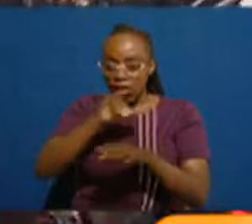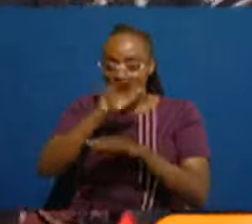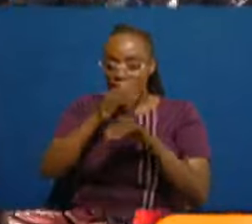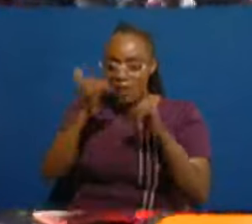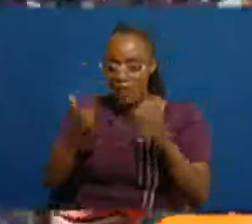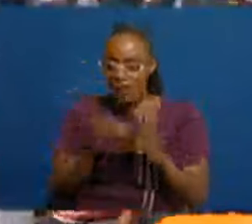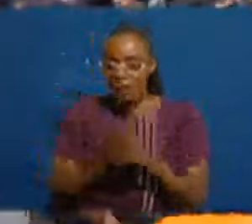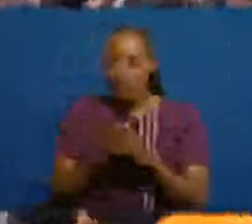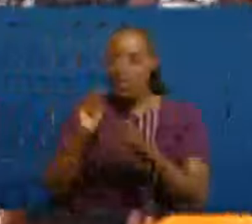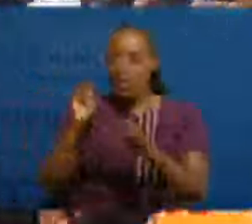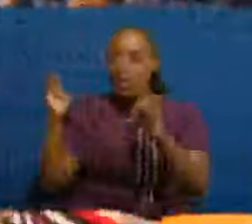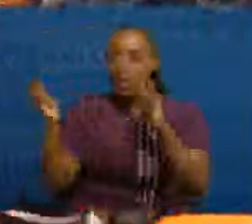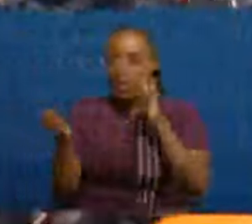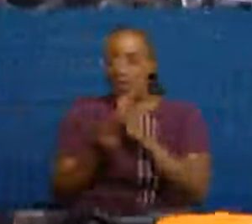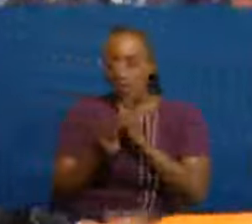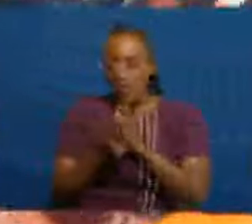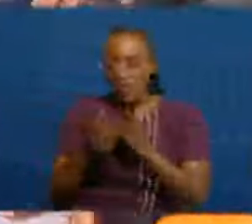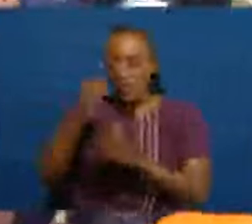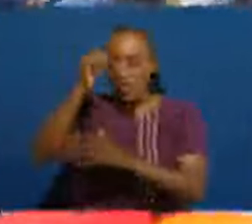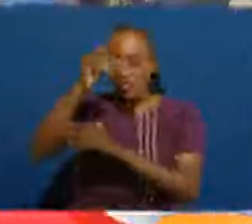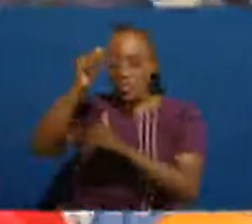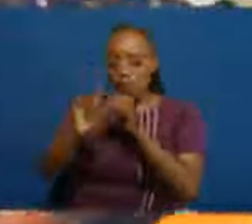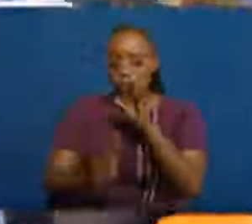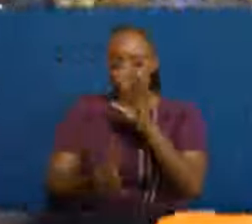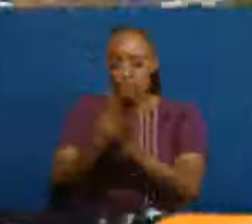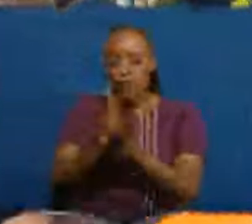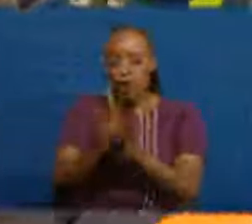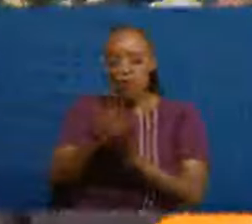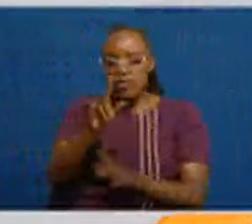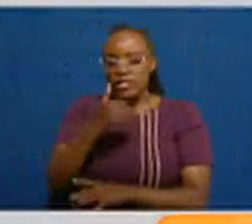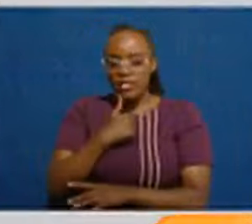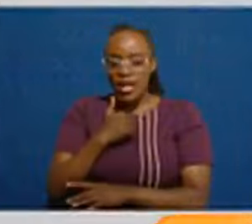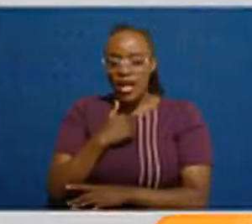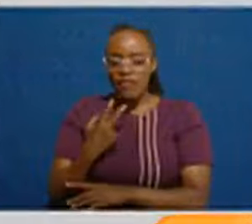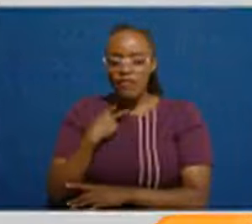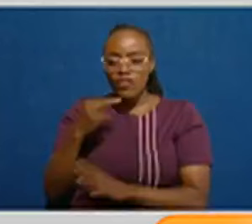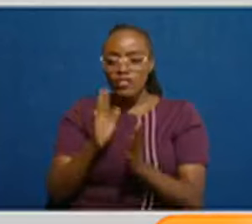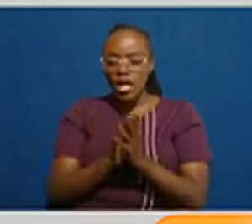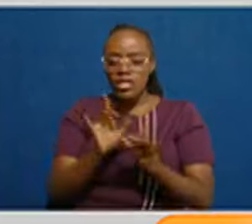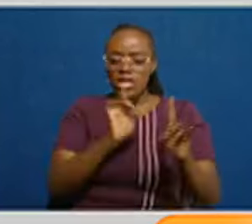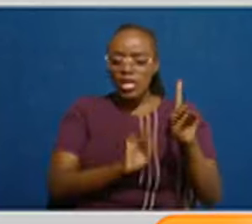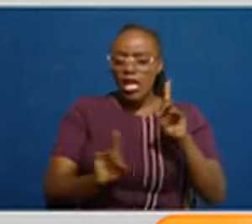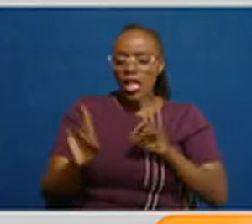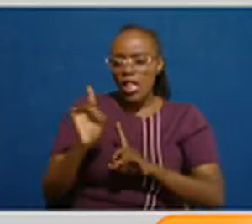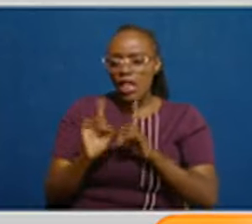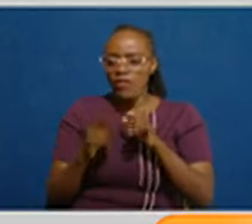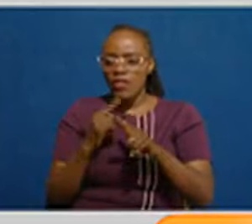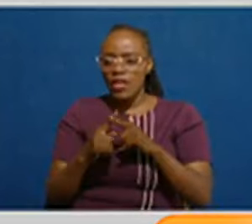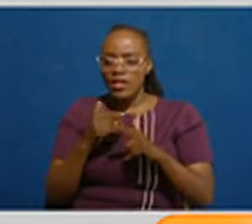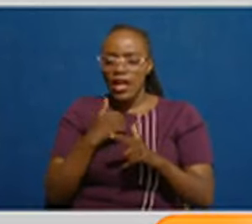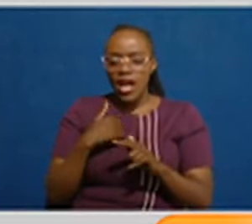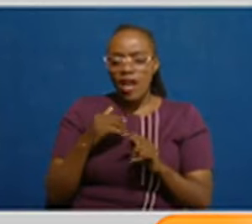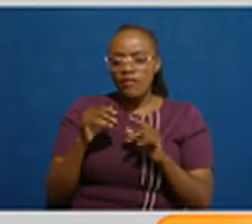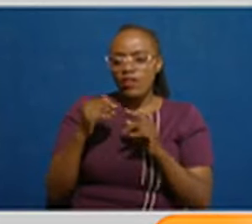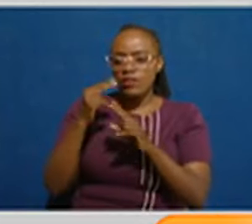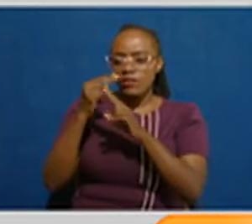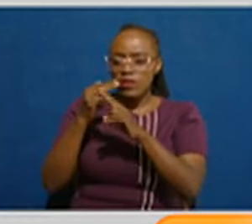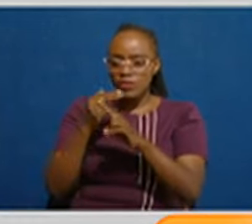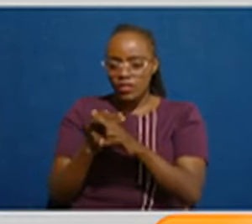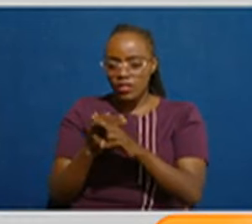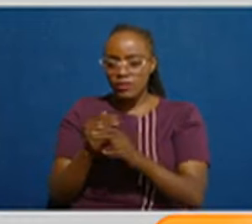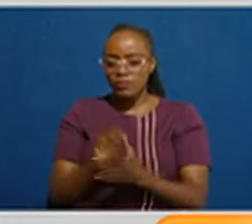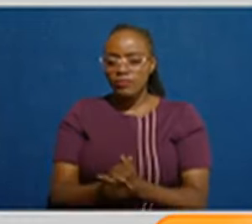It's a revolution of sorts that came with its own soundtracks, dance moves, and catchphrases.